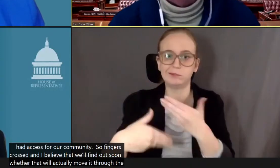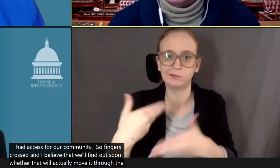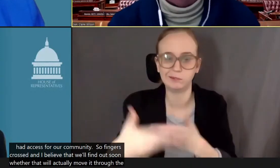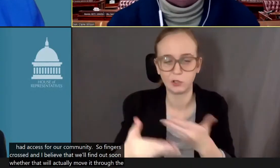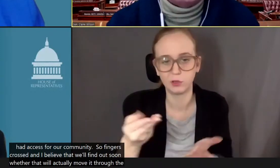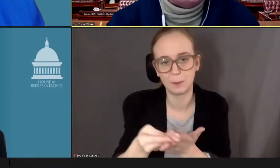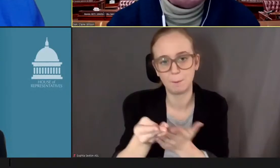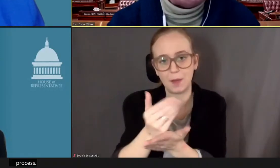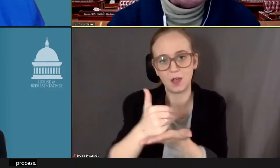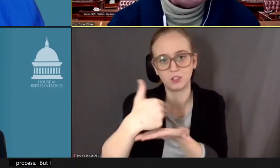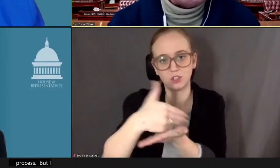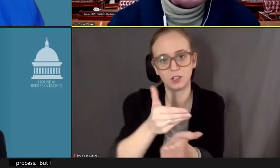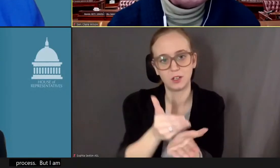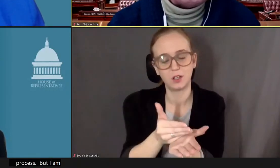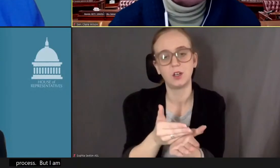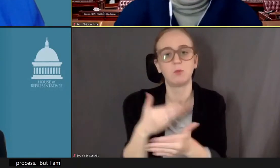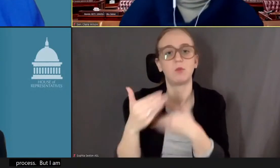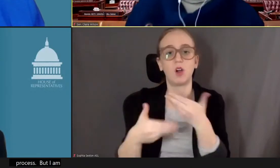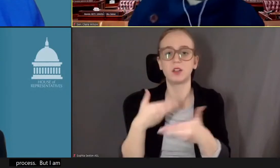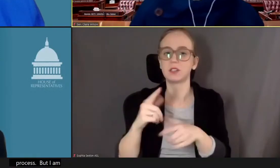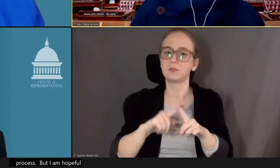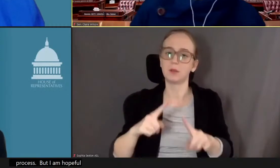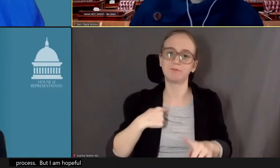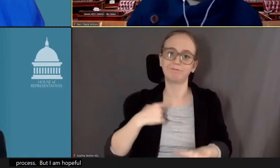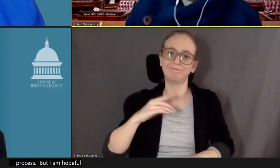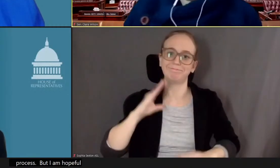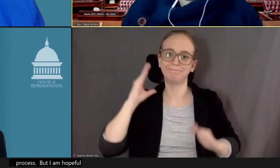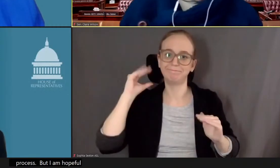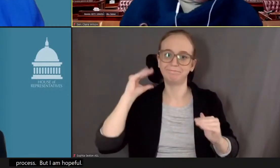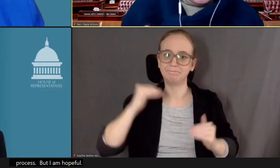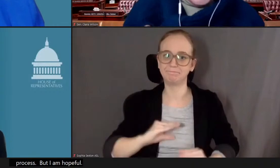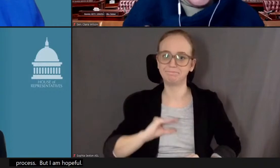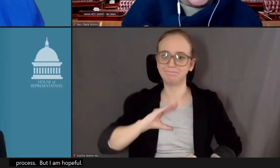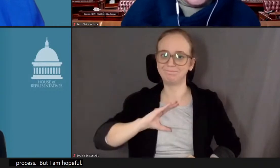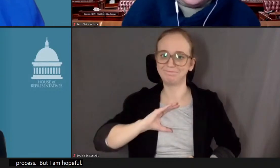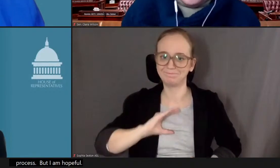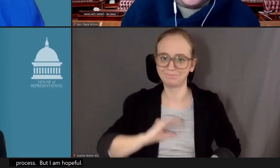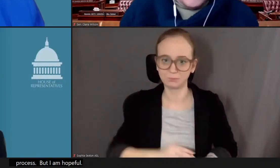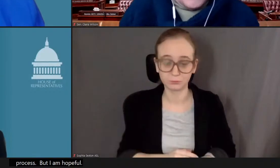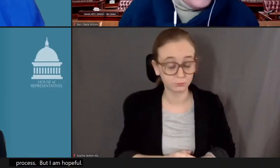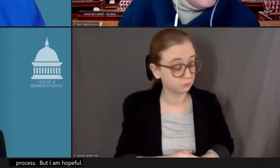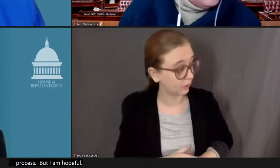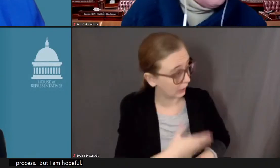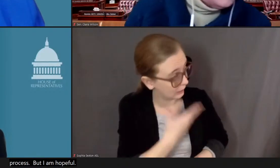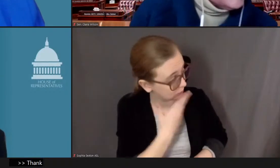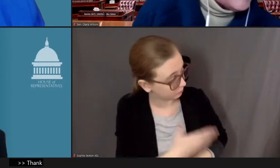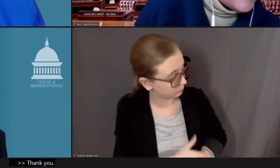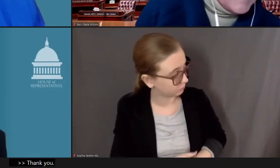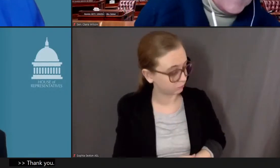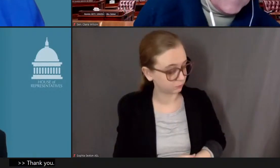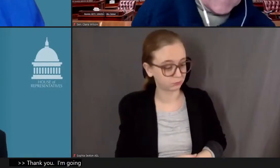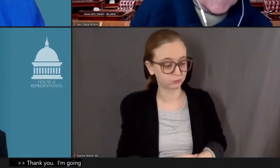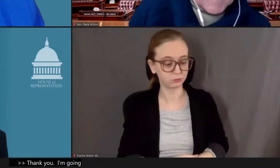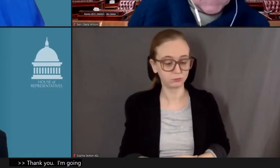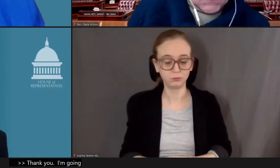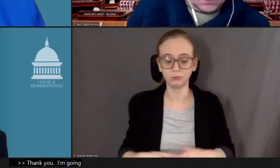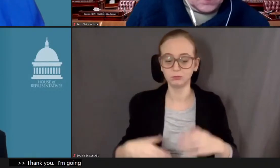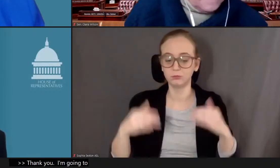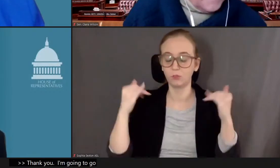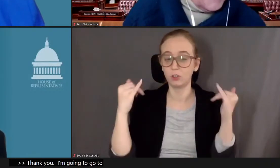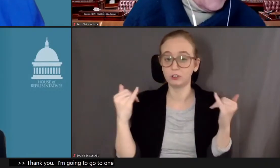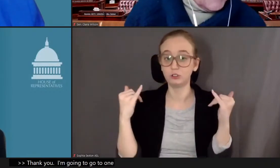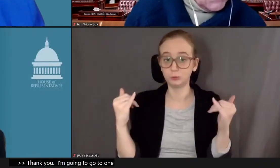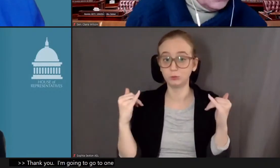I am hopeful. Thank you. I'm going to go to one of our